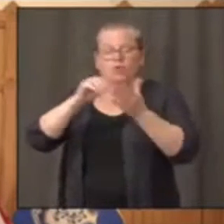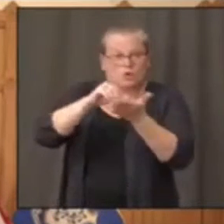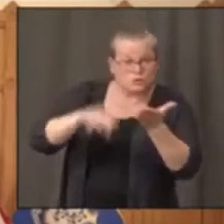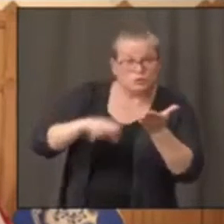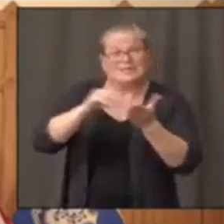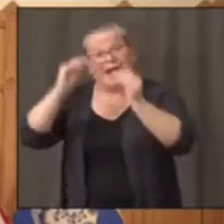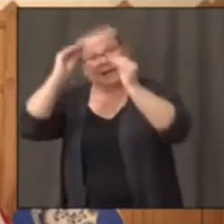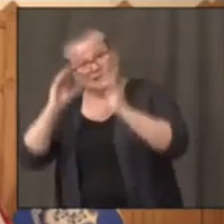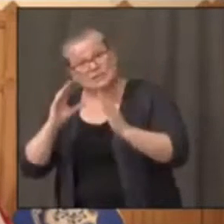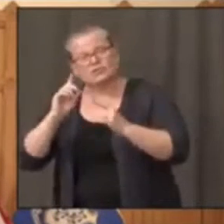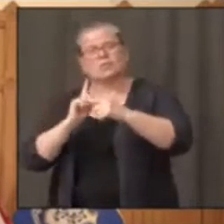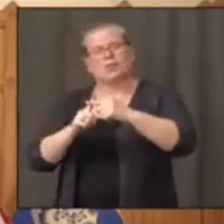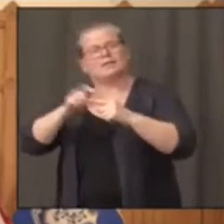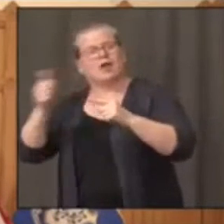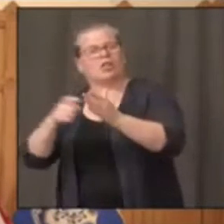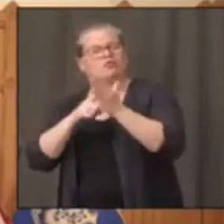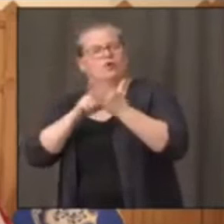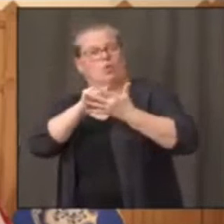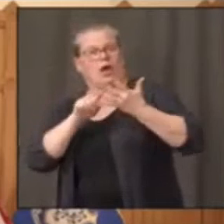NBC Connecticut.